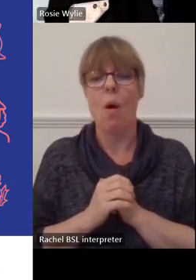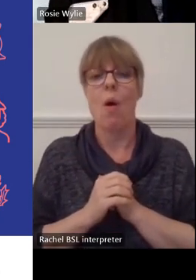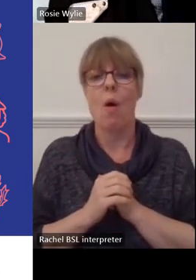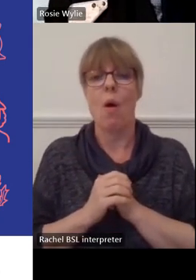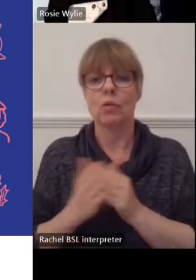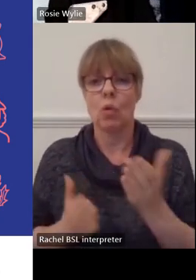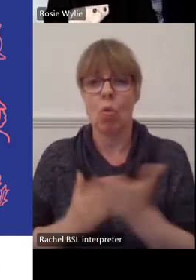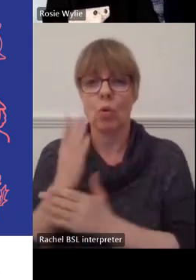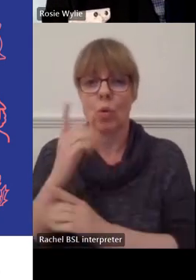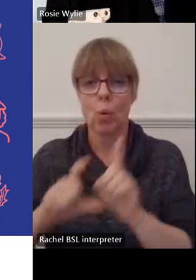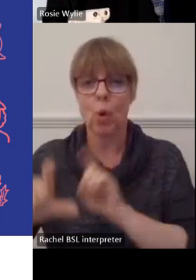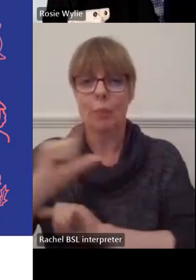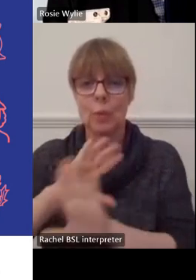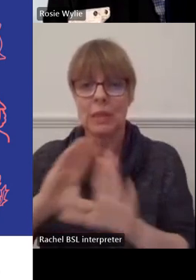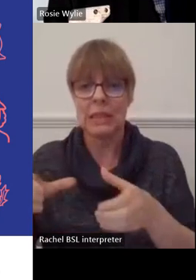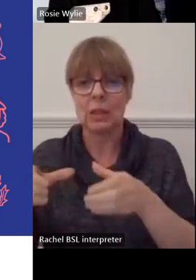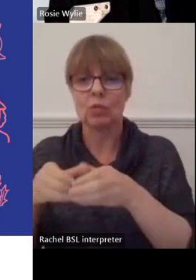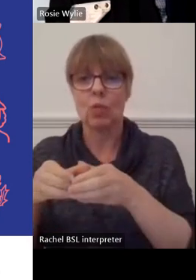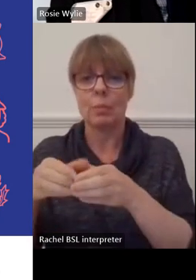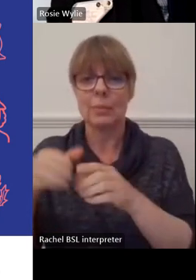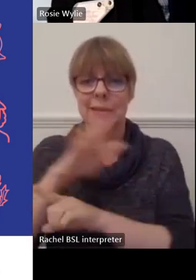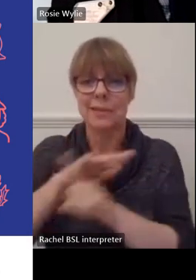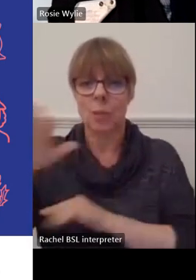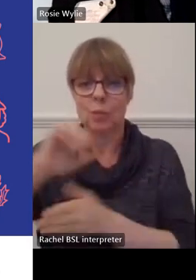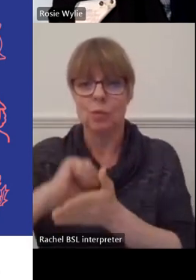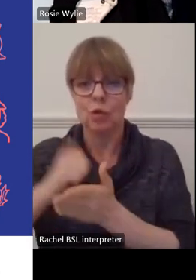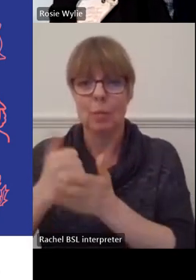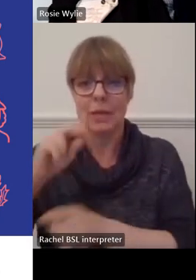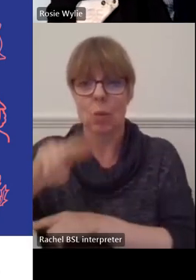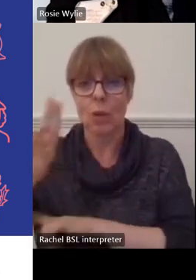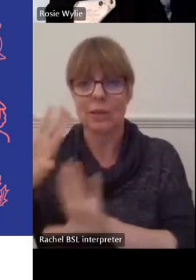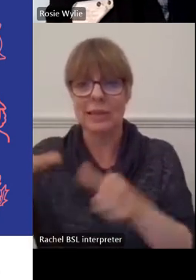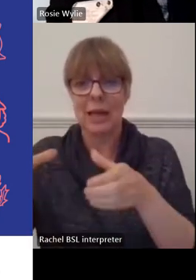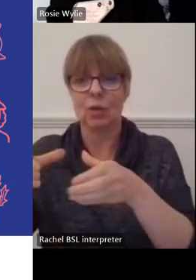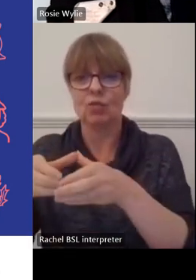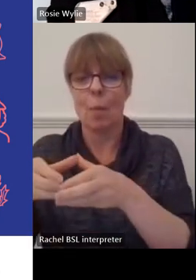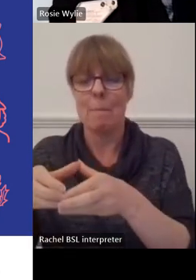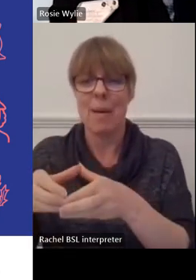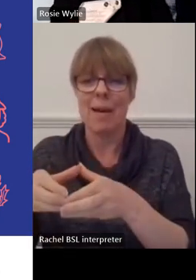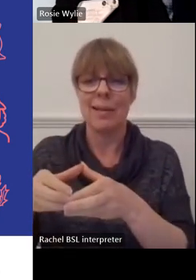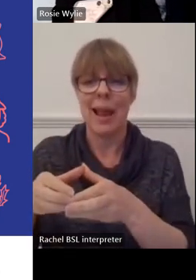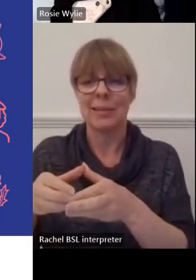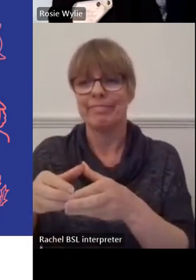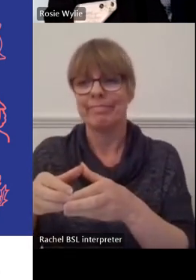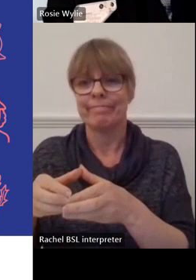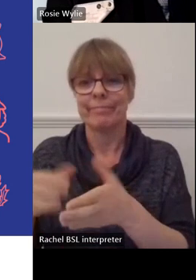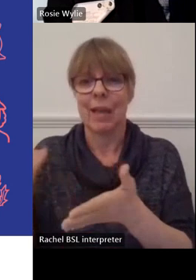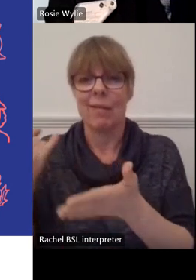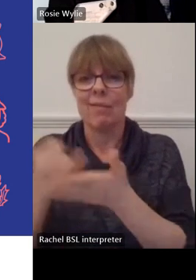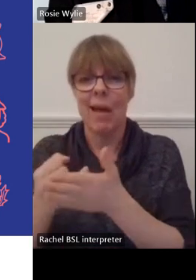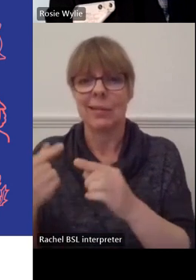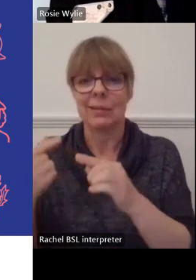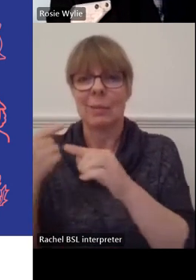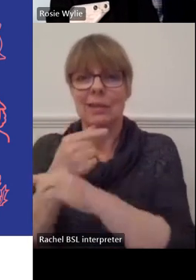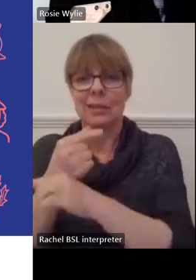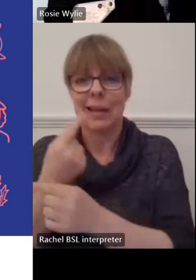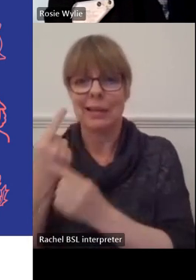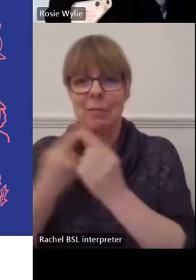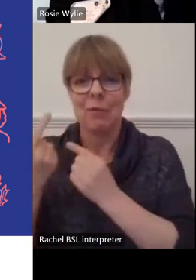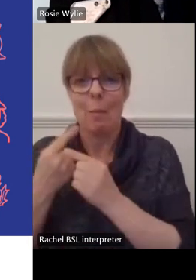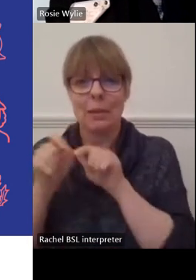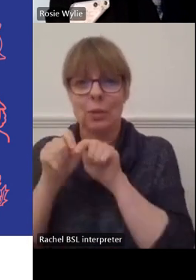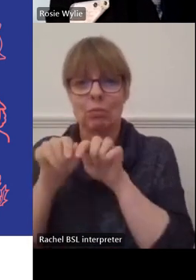or different social media platforms, and reduced significantly in our community, in our groups, because there was a better